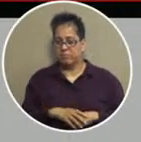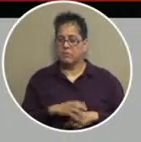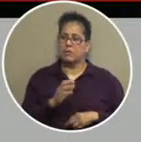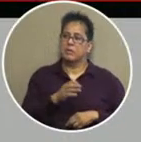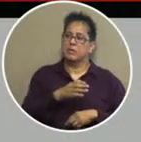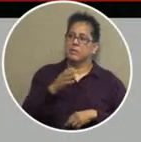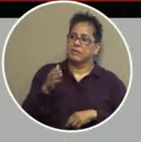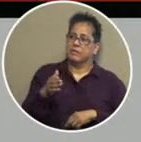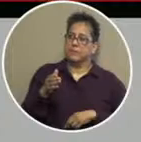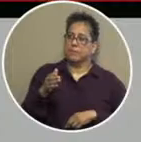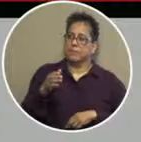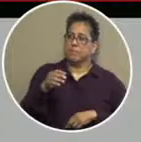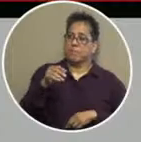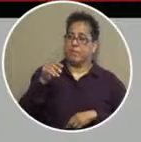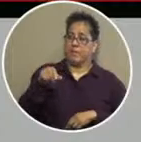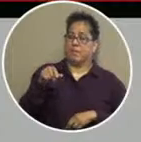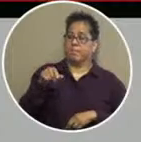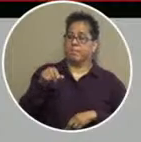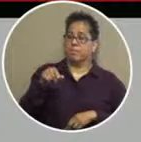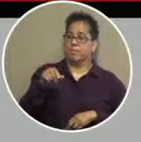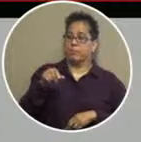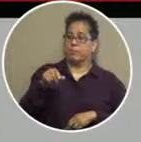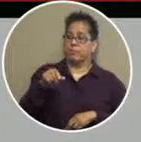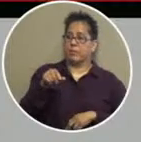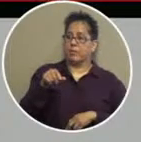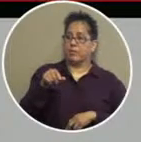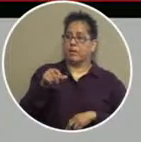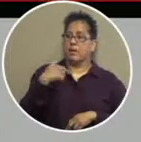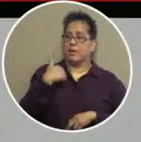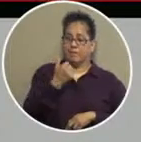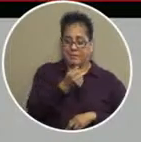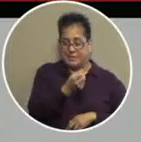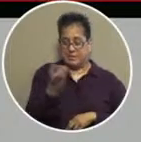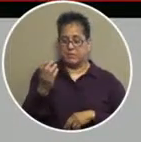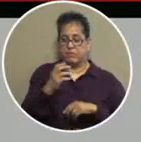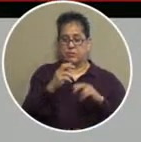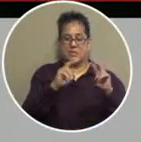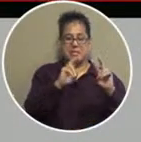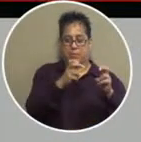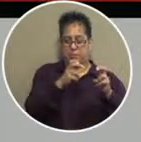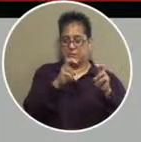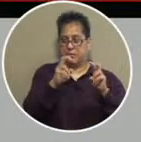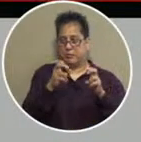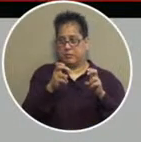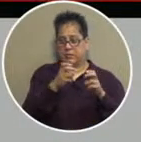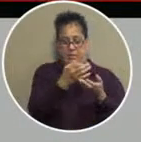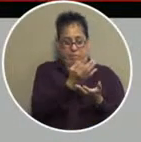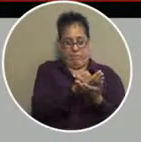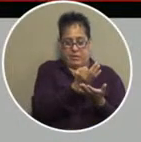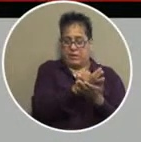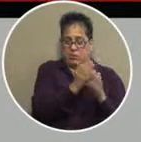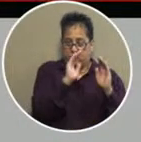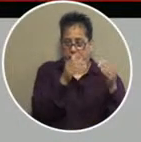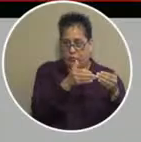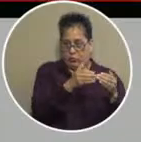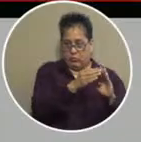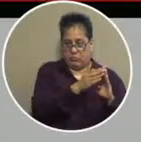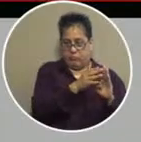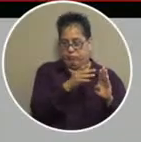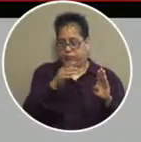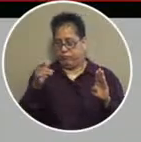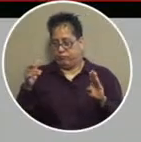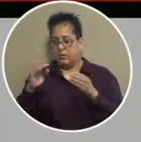Looking at the org chart here before you, we have several topics we're going to cover, from our financial focus to our